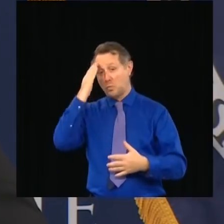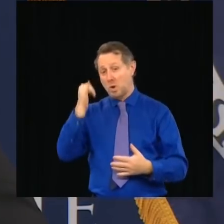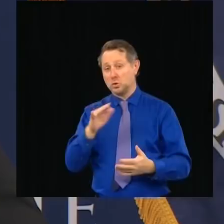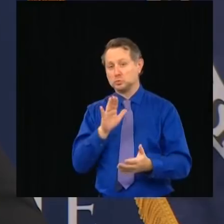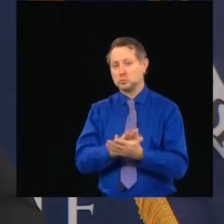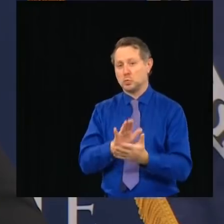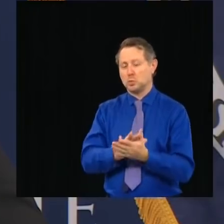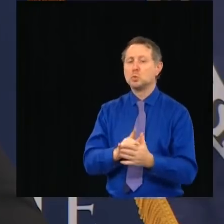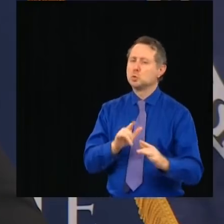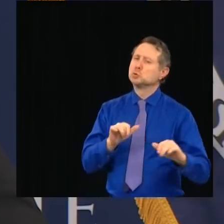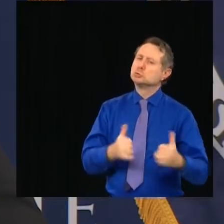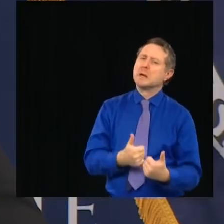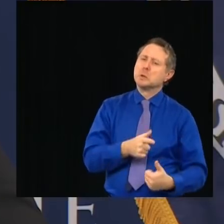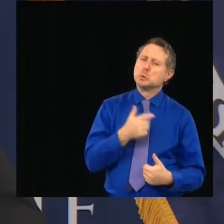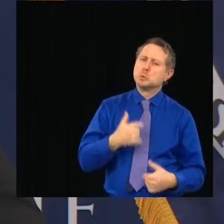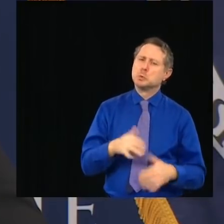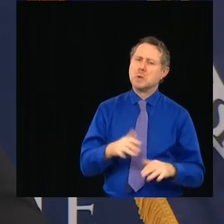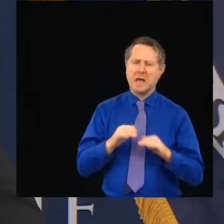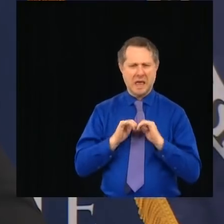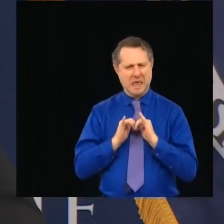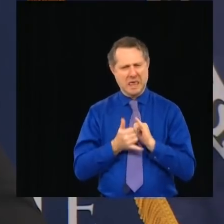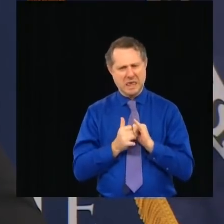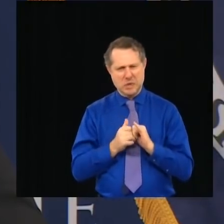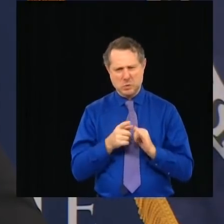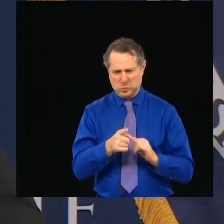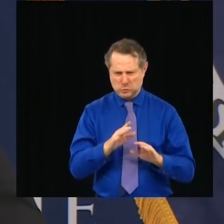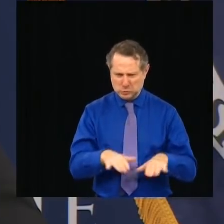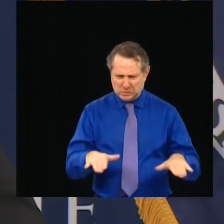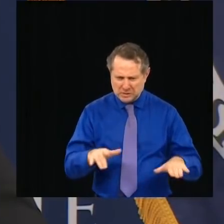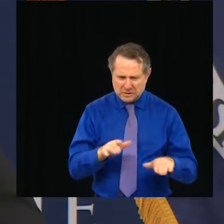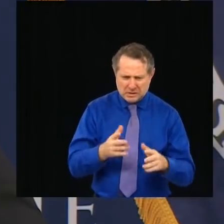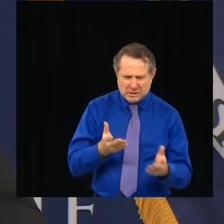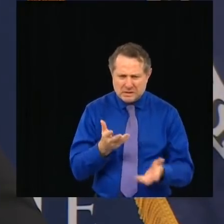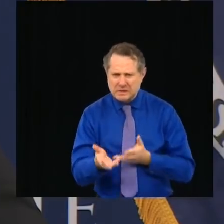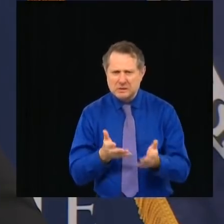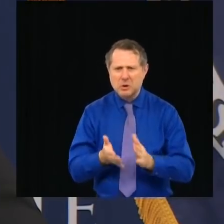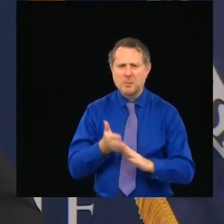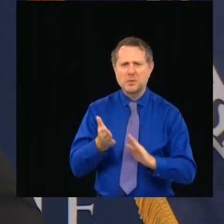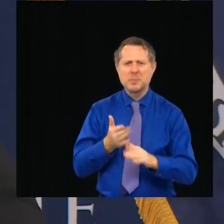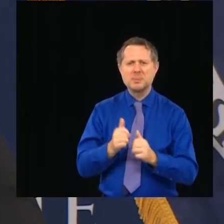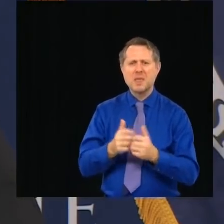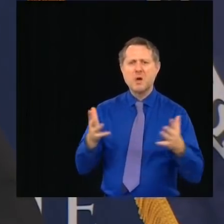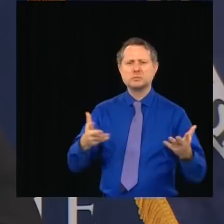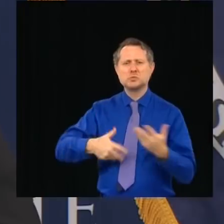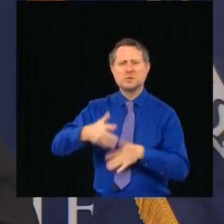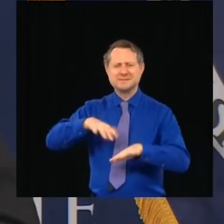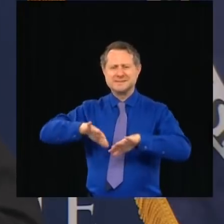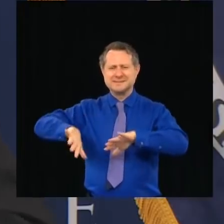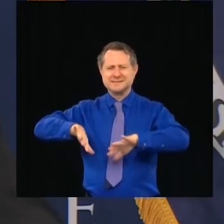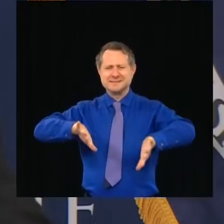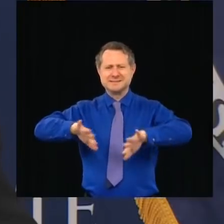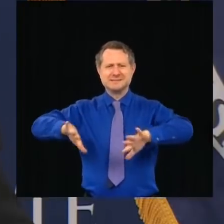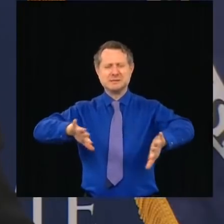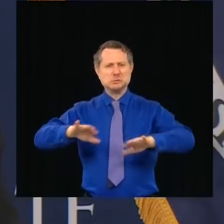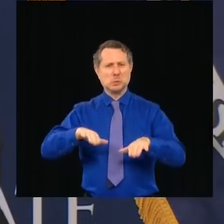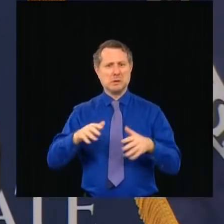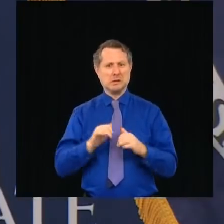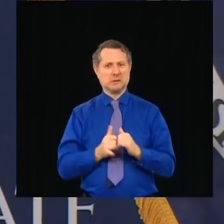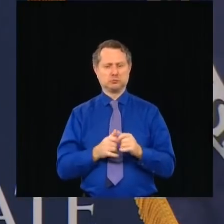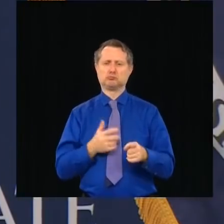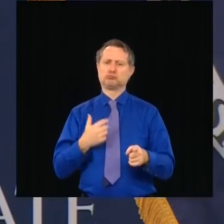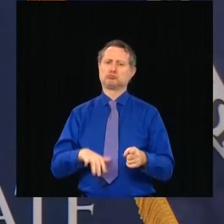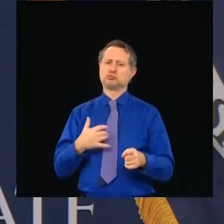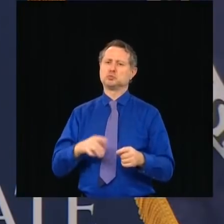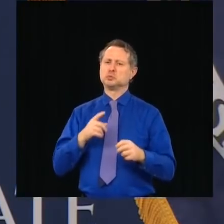do you operate a school without a gathering? But that's the issue on the churches,